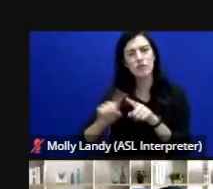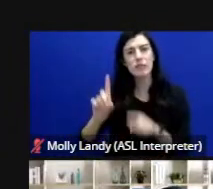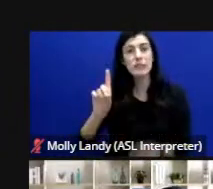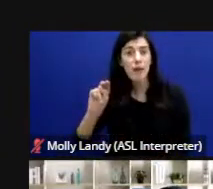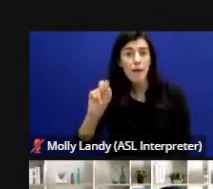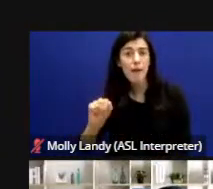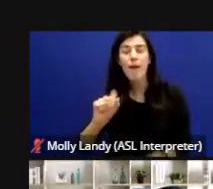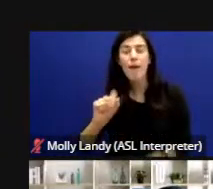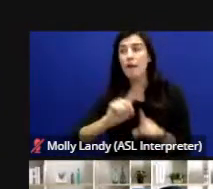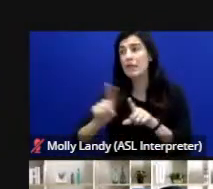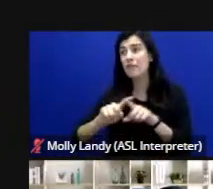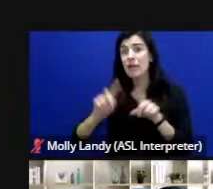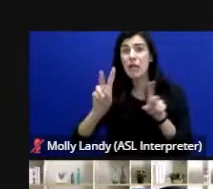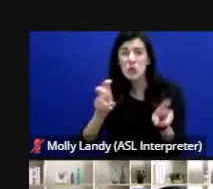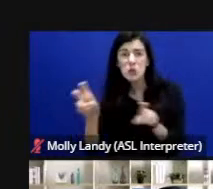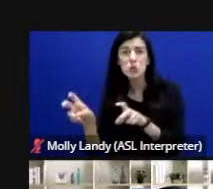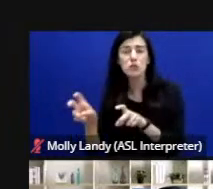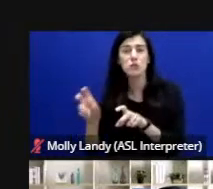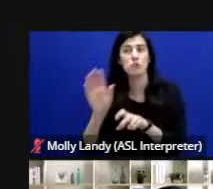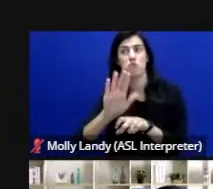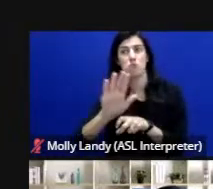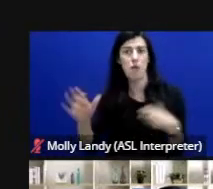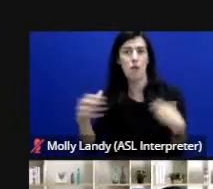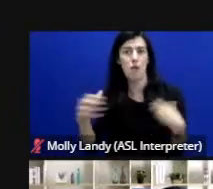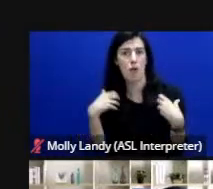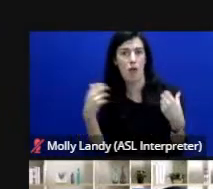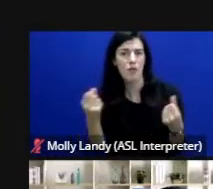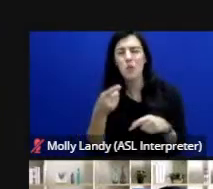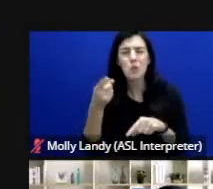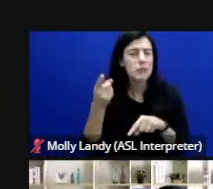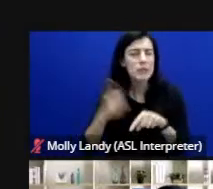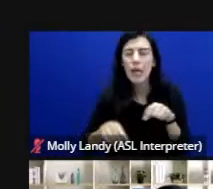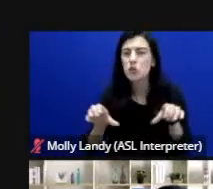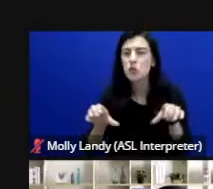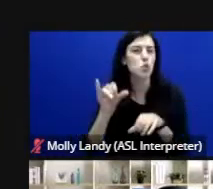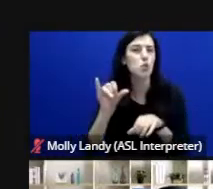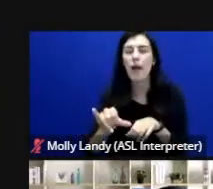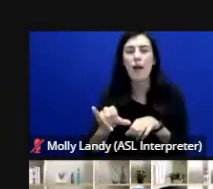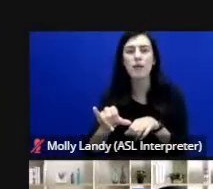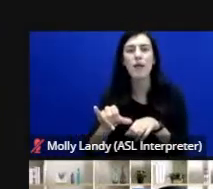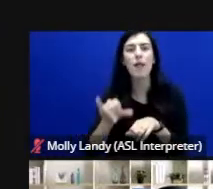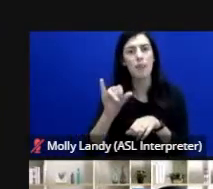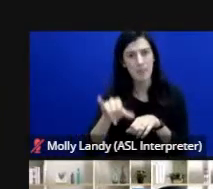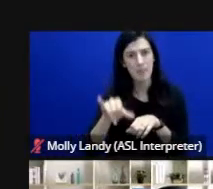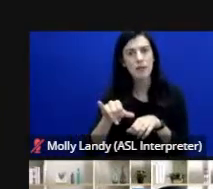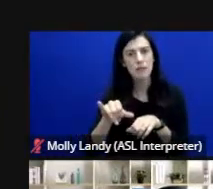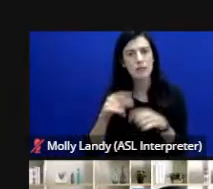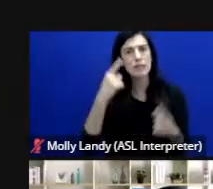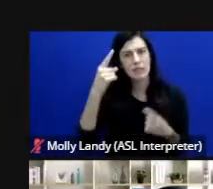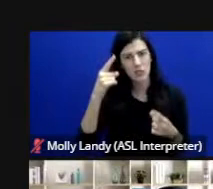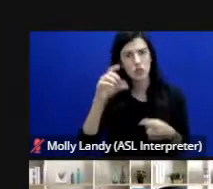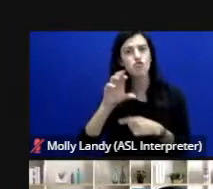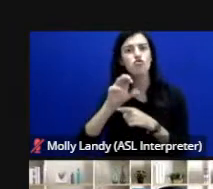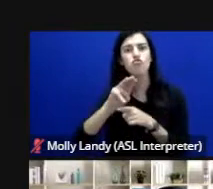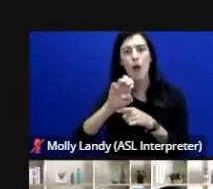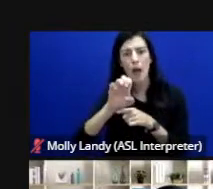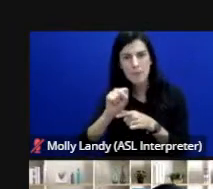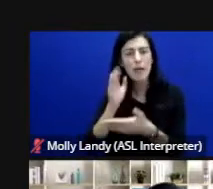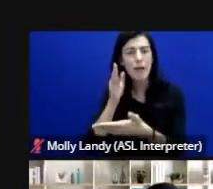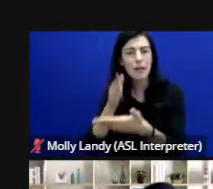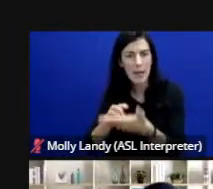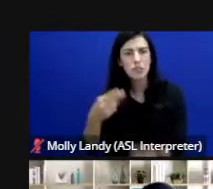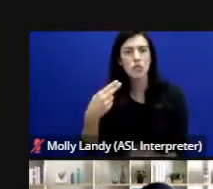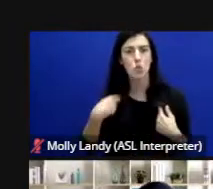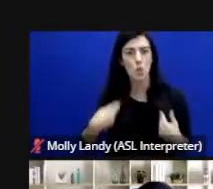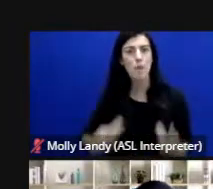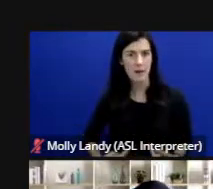health. And you just can't do that. You're going to be complicit to crimes against humanity. So another